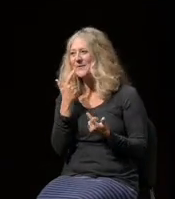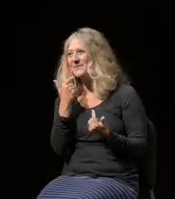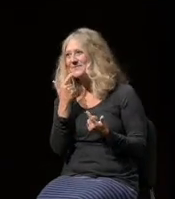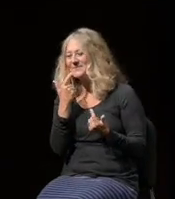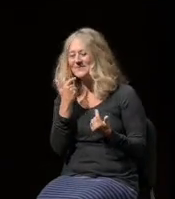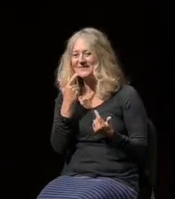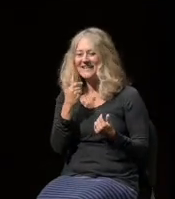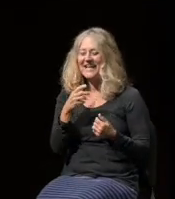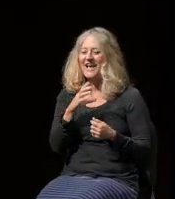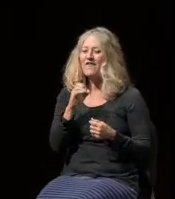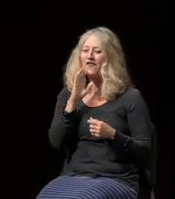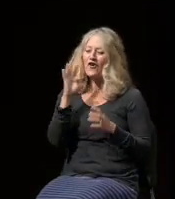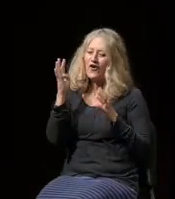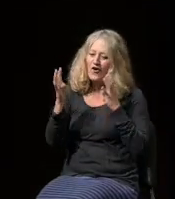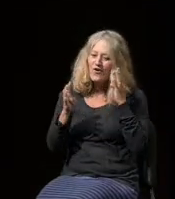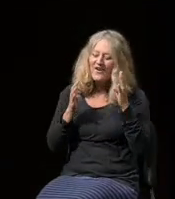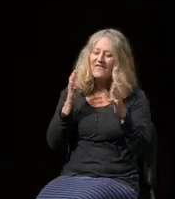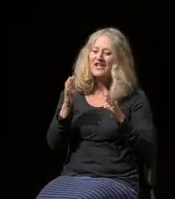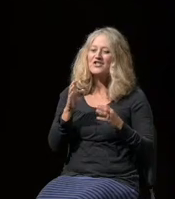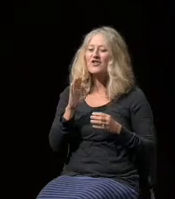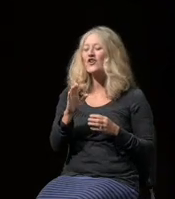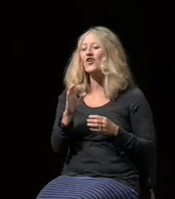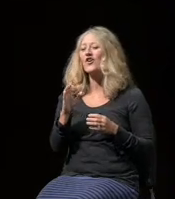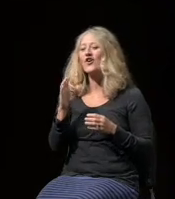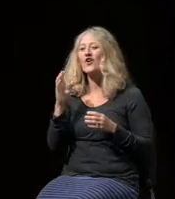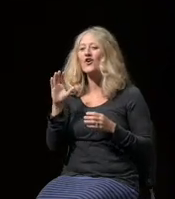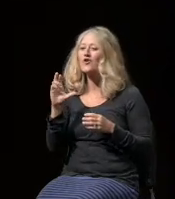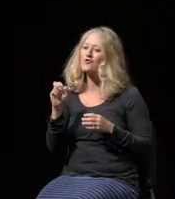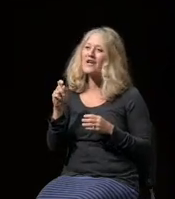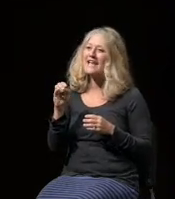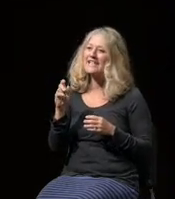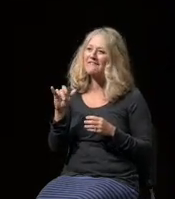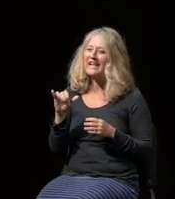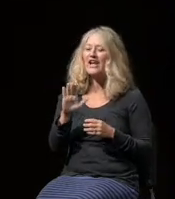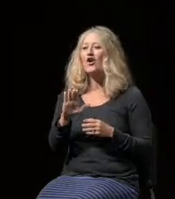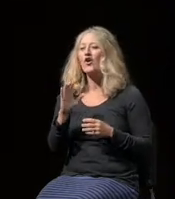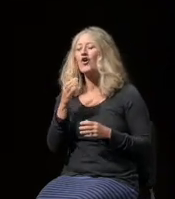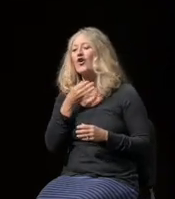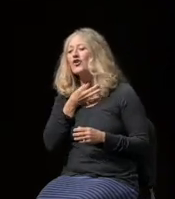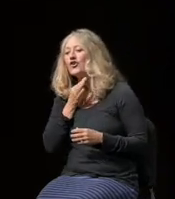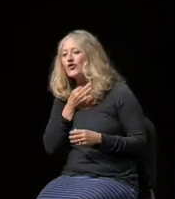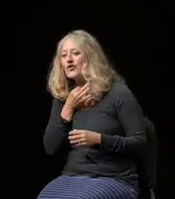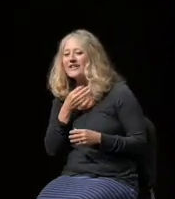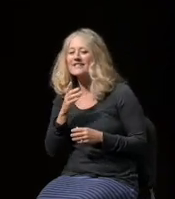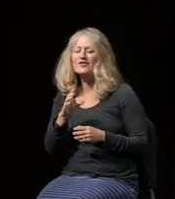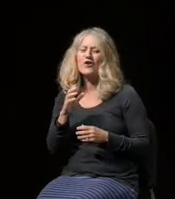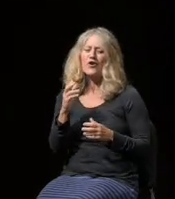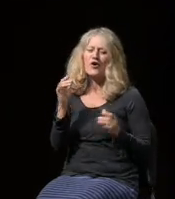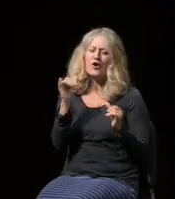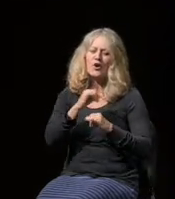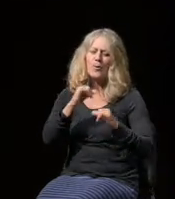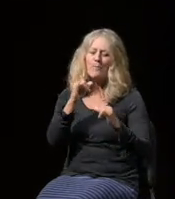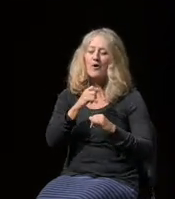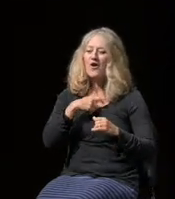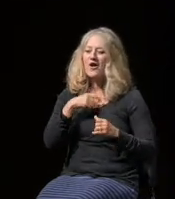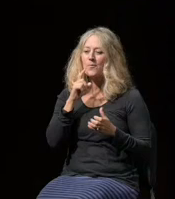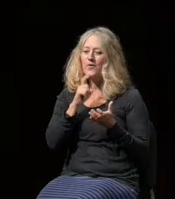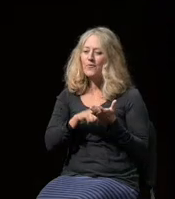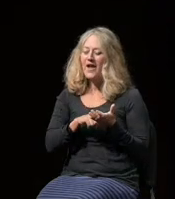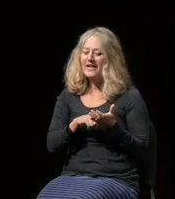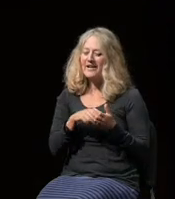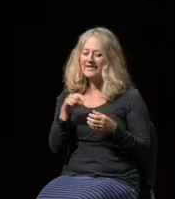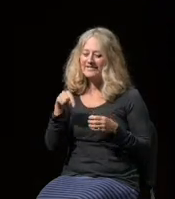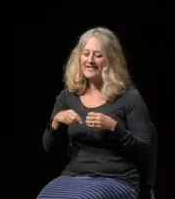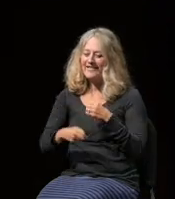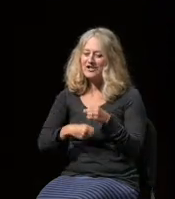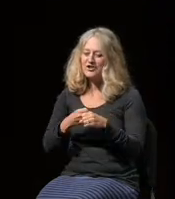For her innovation, her creativity, her curiosity, and her humor, we recognize this